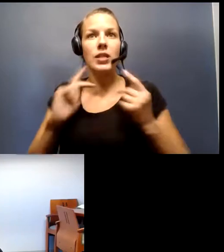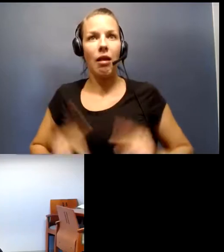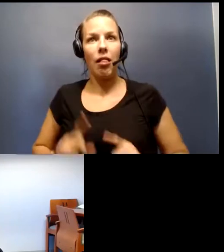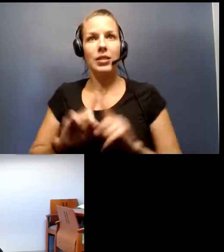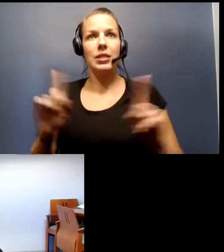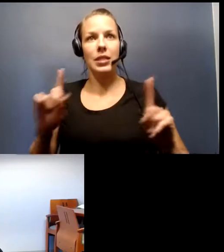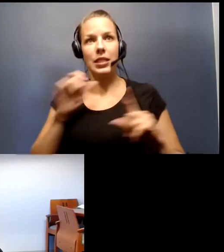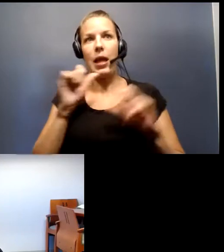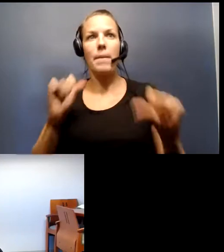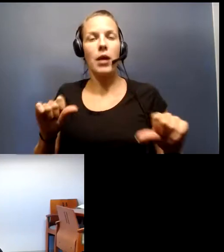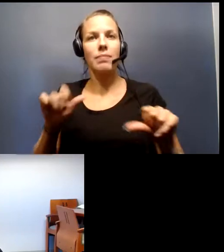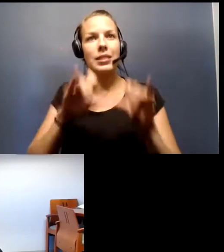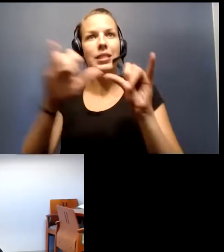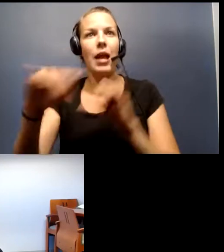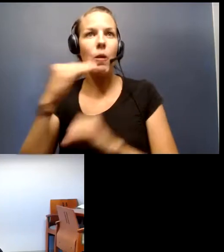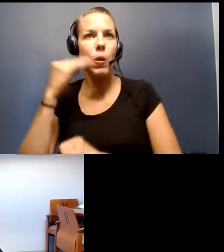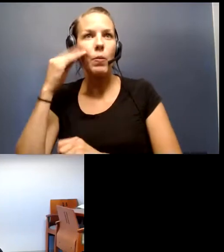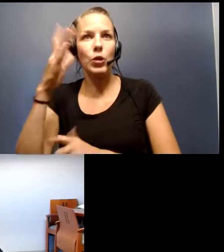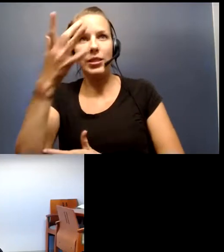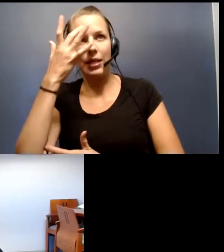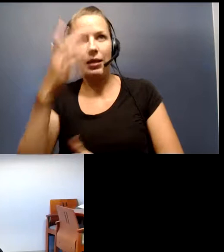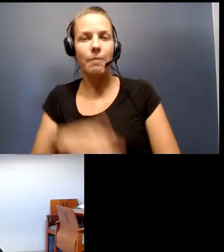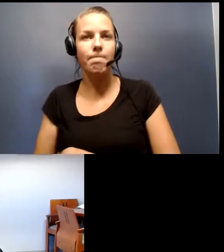and stay at home when you're sick.